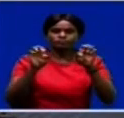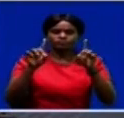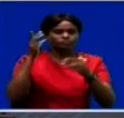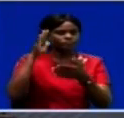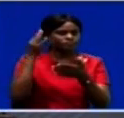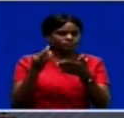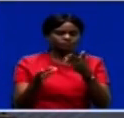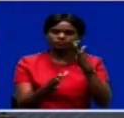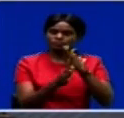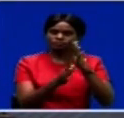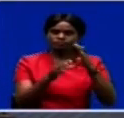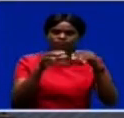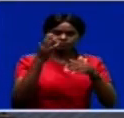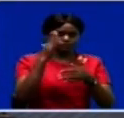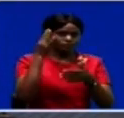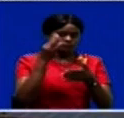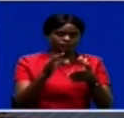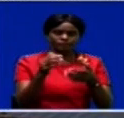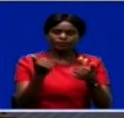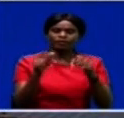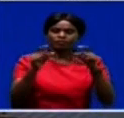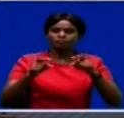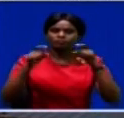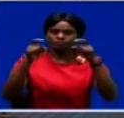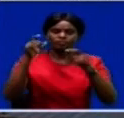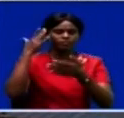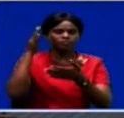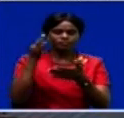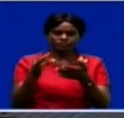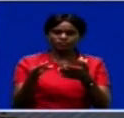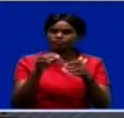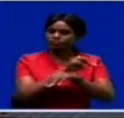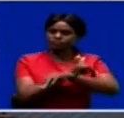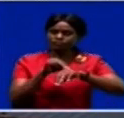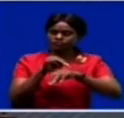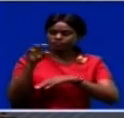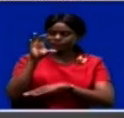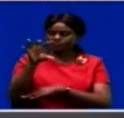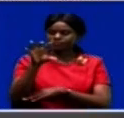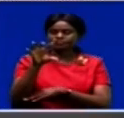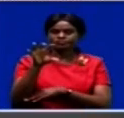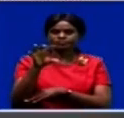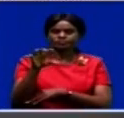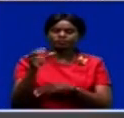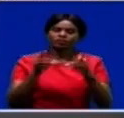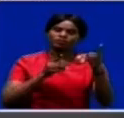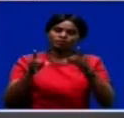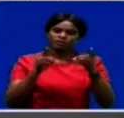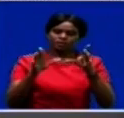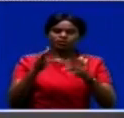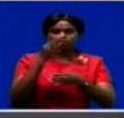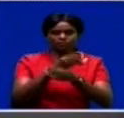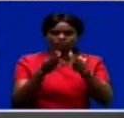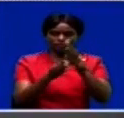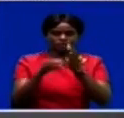Deputy Permanent Secretary Joyce Nsamba has been promoted to Permanent Secretary for Muchinga Province. Director of Infrastructure at